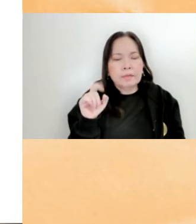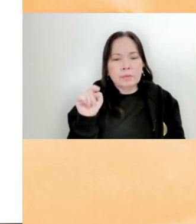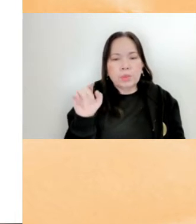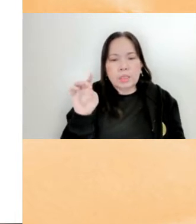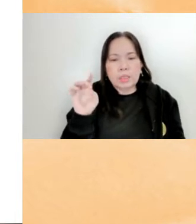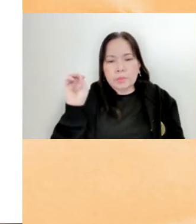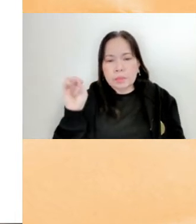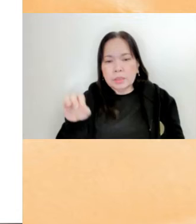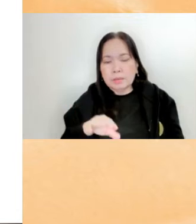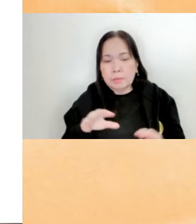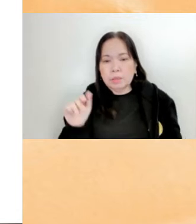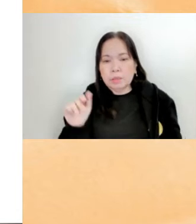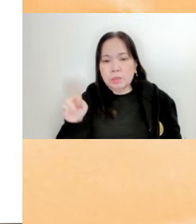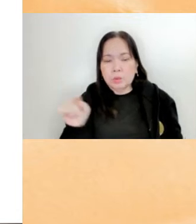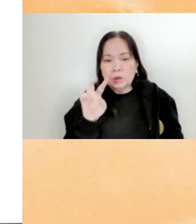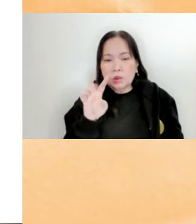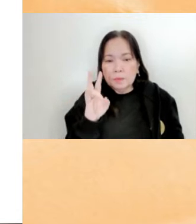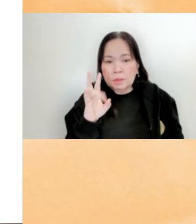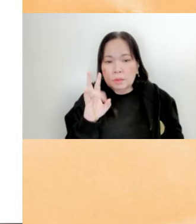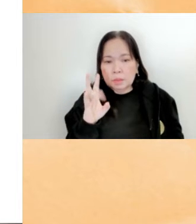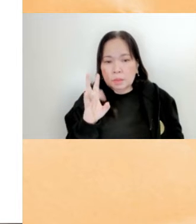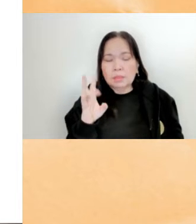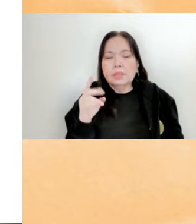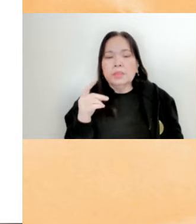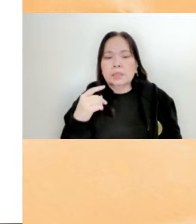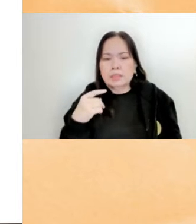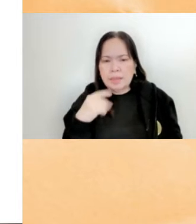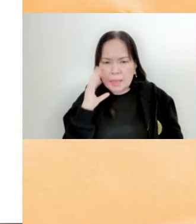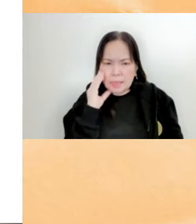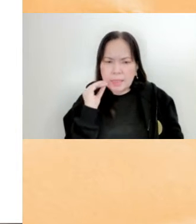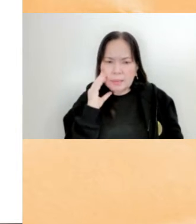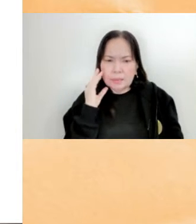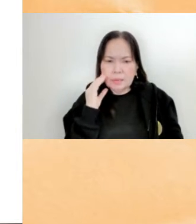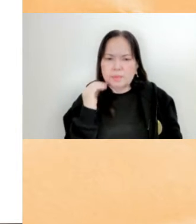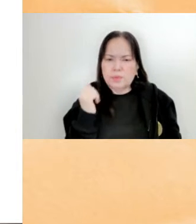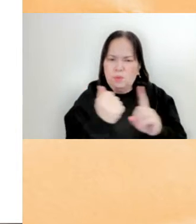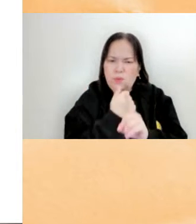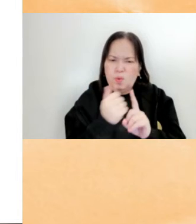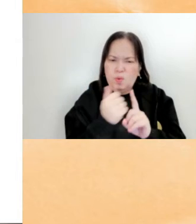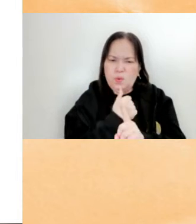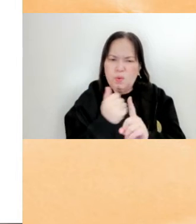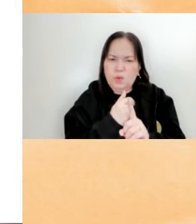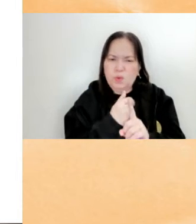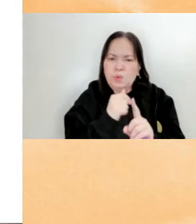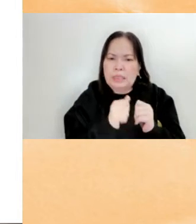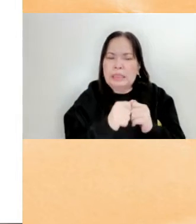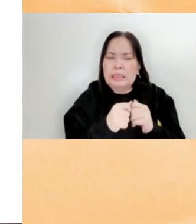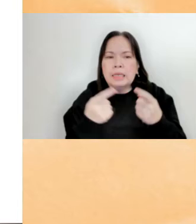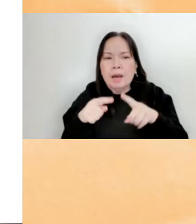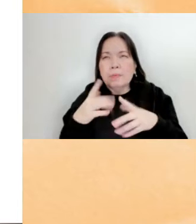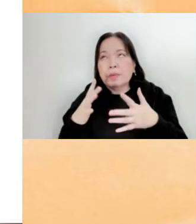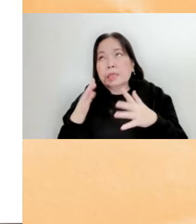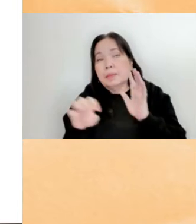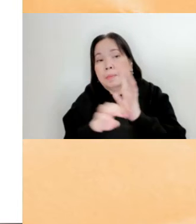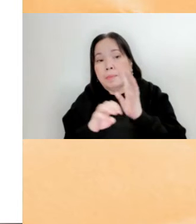violence. And this is the kind of violence that the children experience where their homes are destroyed